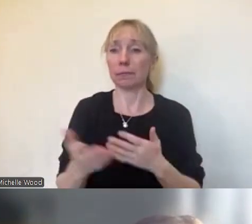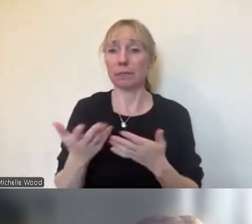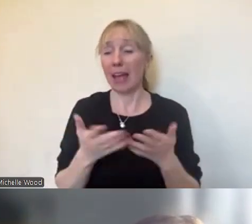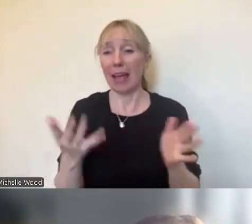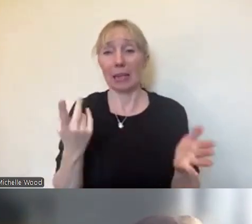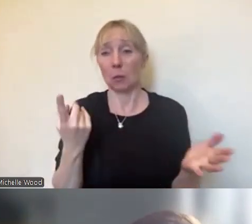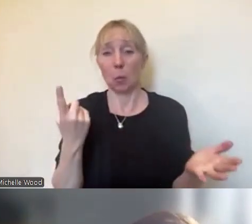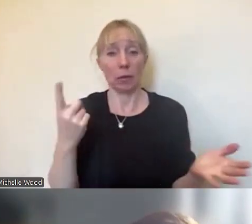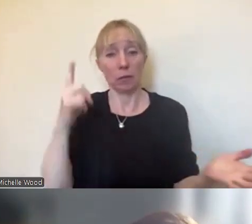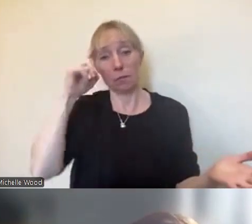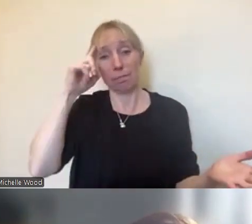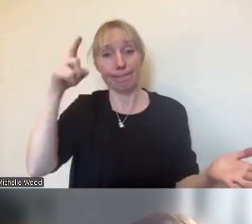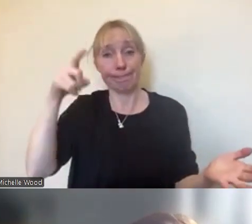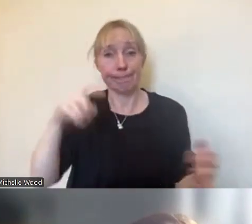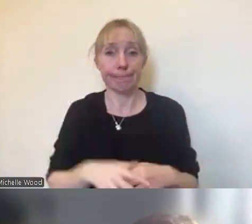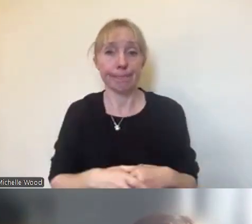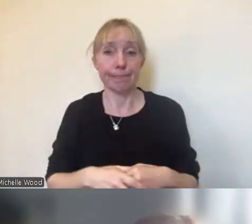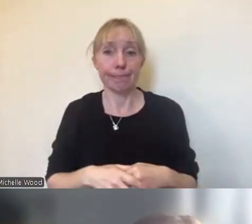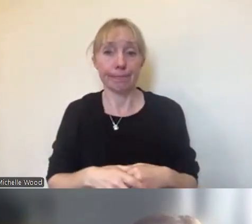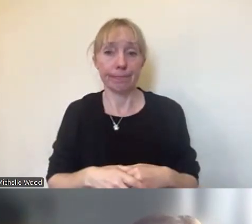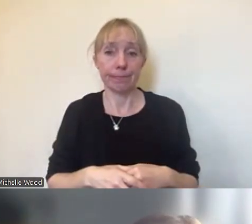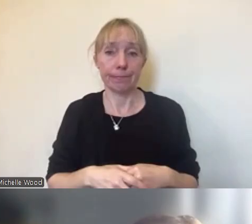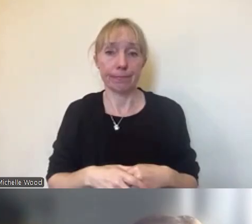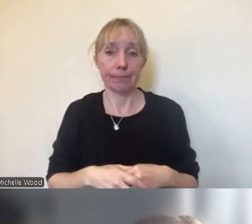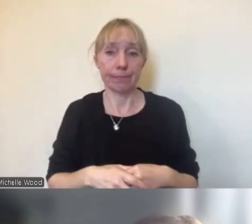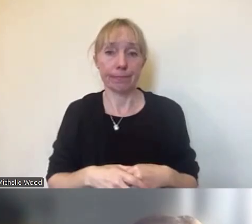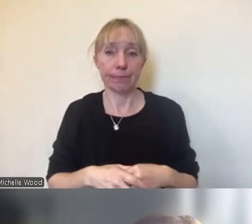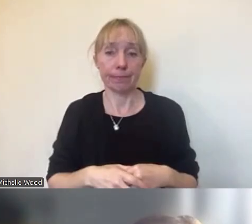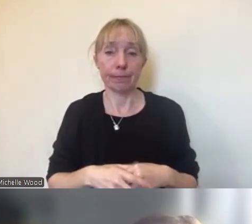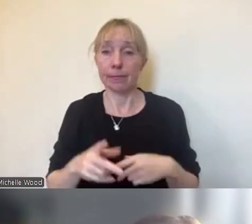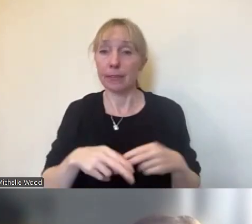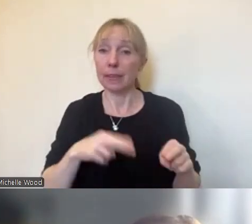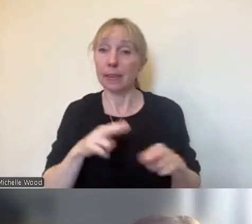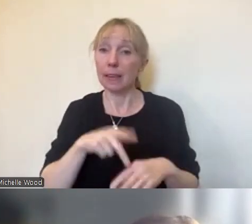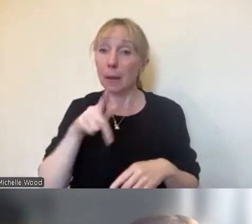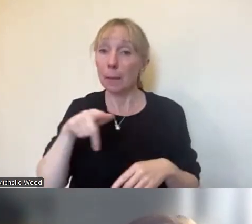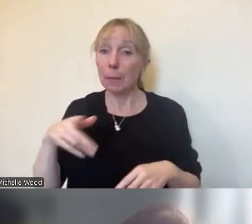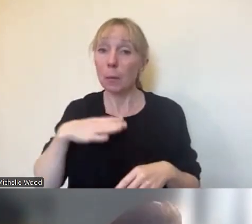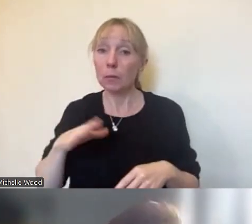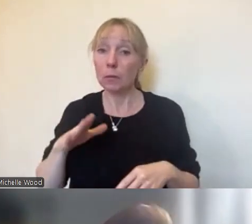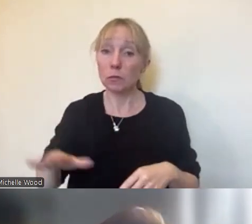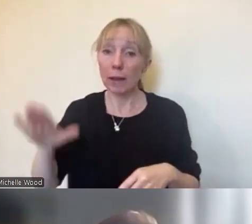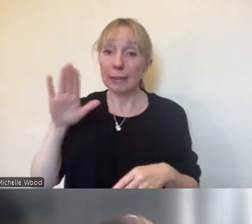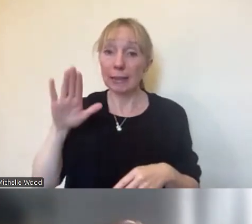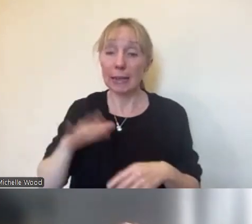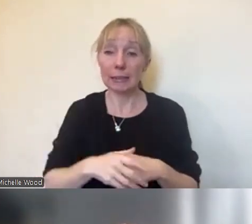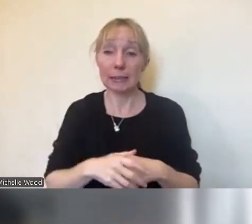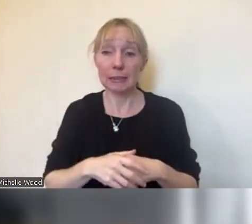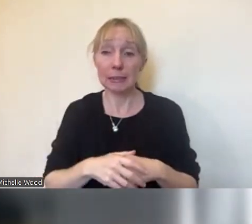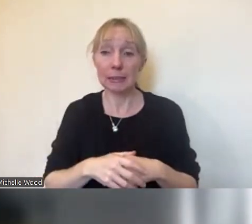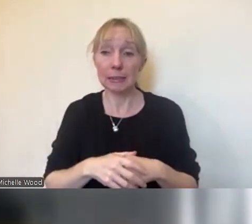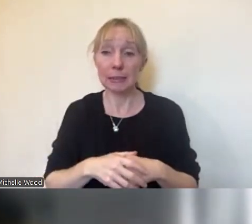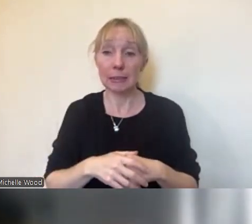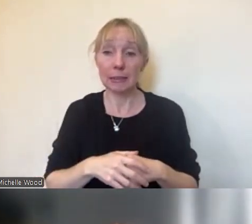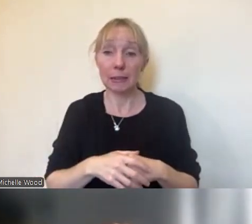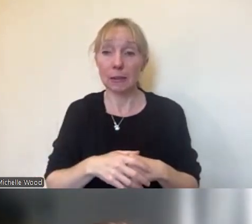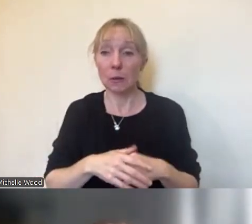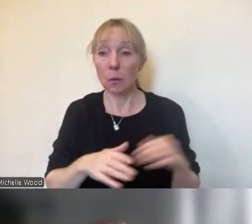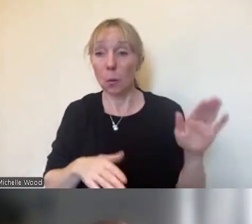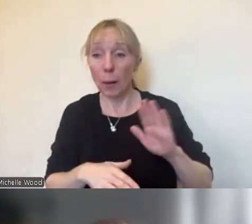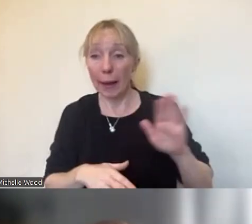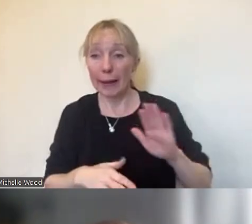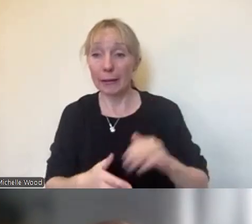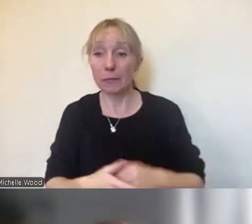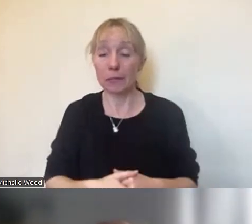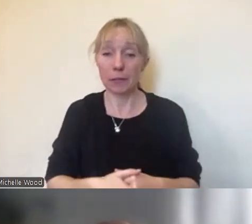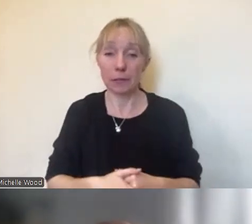to ask their own questions as well. So maybe if people want to kind of raise their hands or give me a wave at some point, we